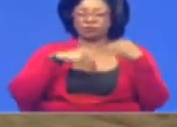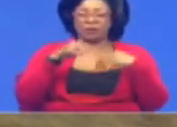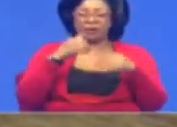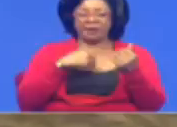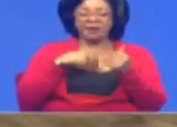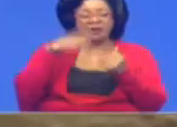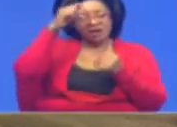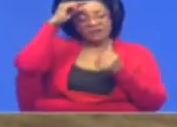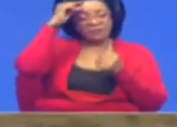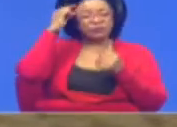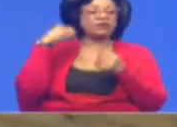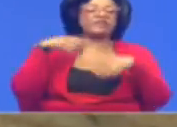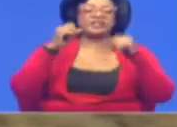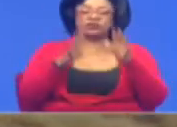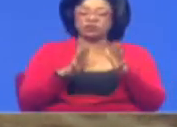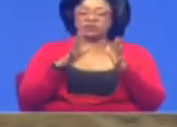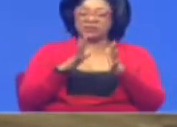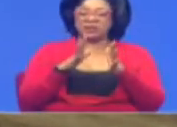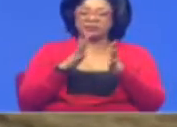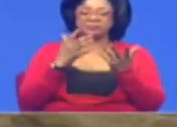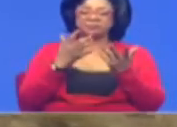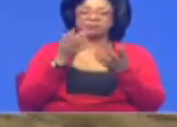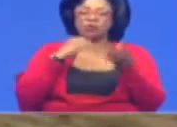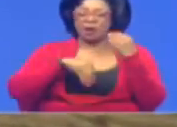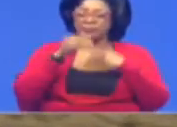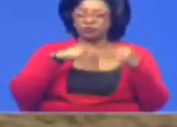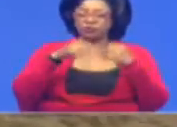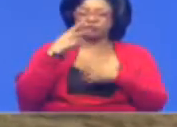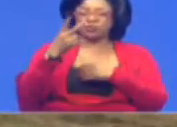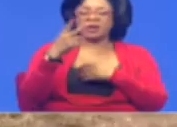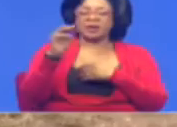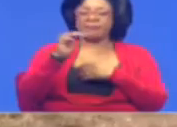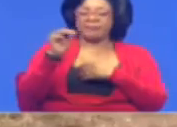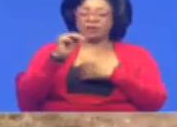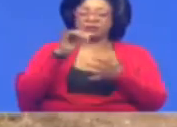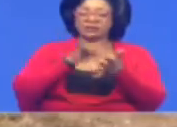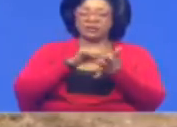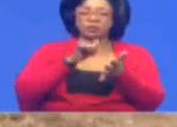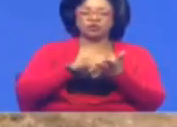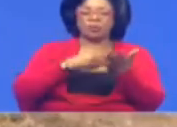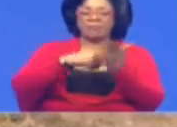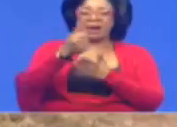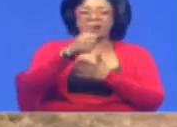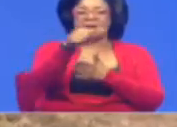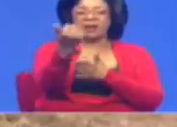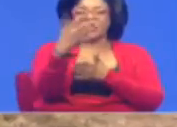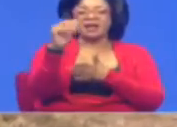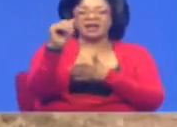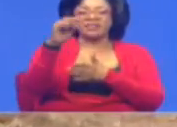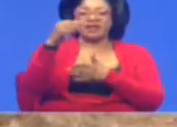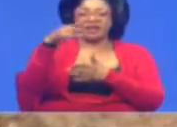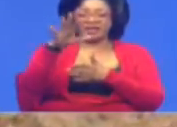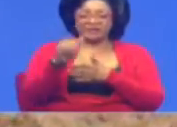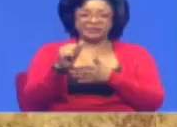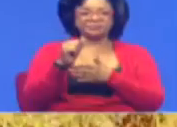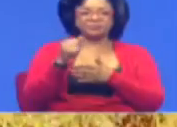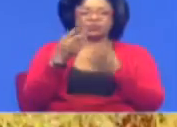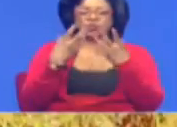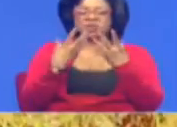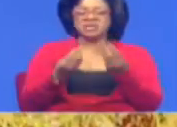pocket over 200 million shillings that was meant to secure alternative cemetery land in Athi River and ease the space